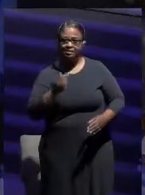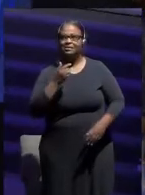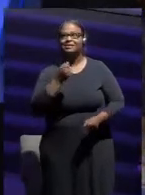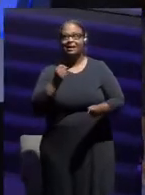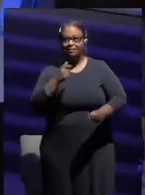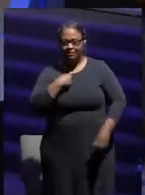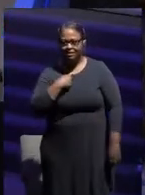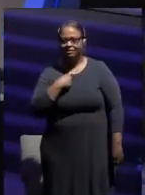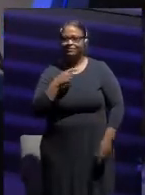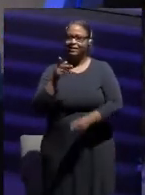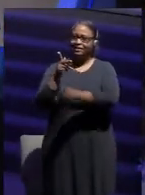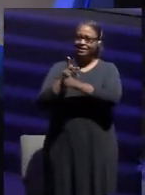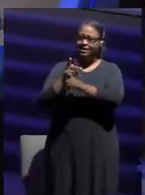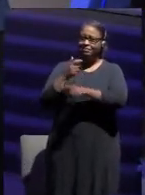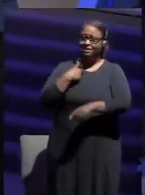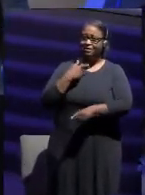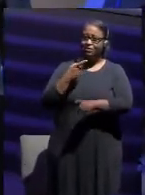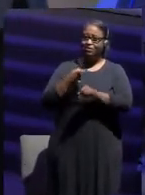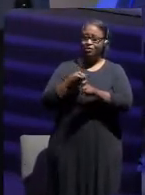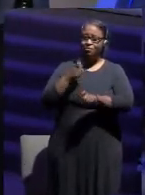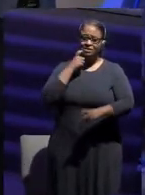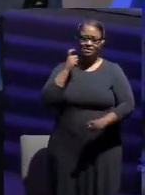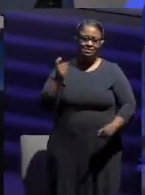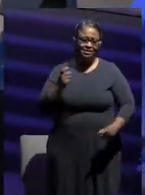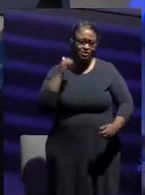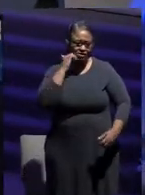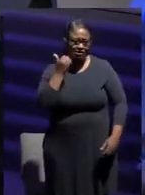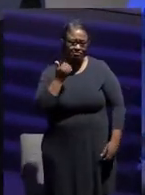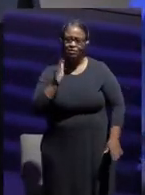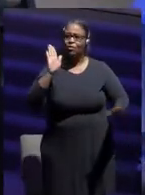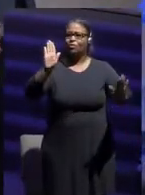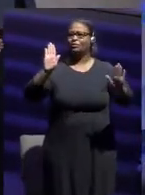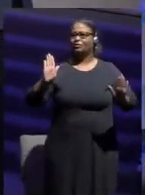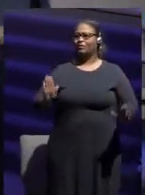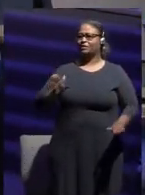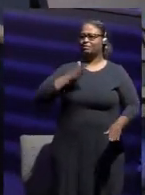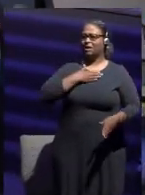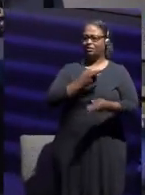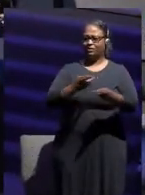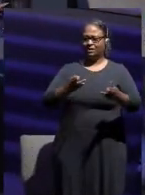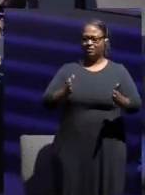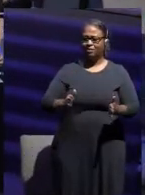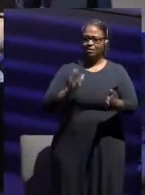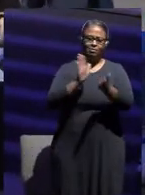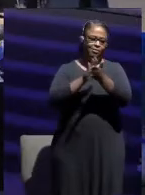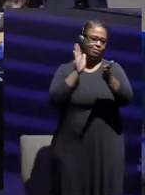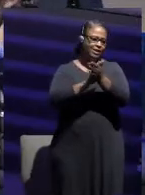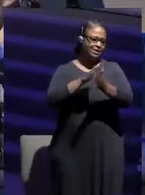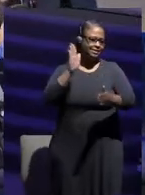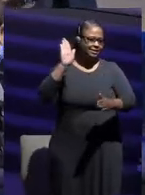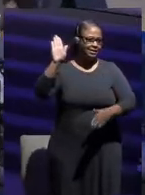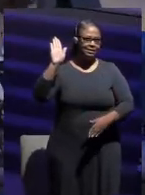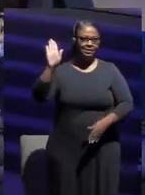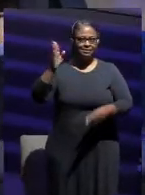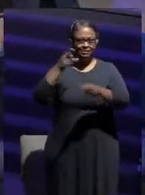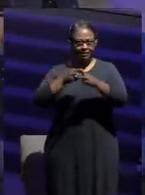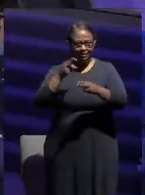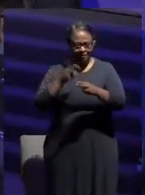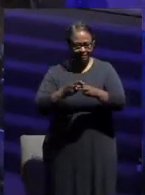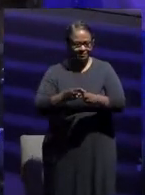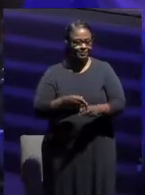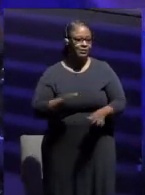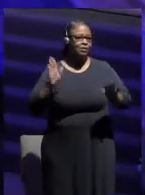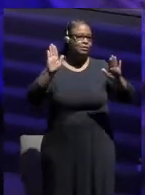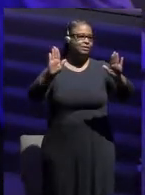me from all sin and shame. Wonderful is my Redeemer, praise His name.